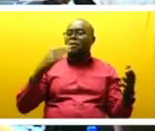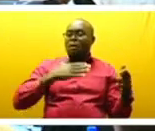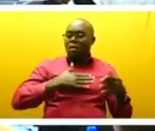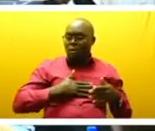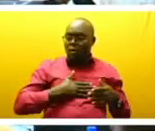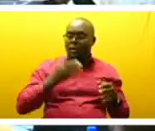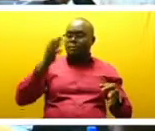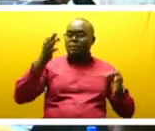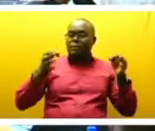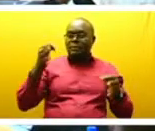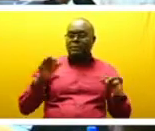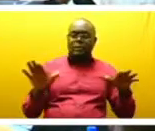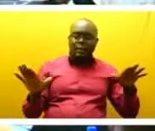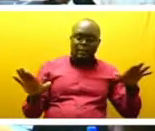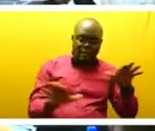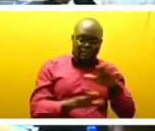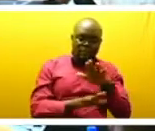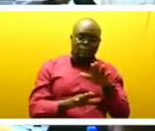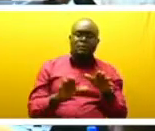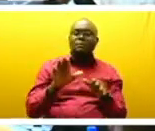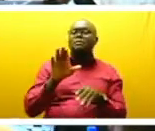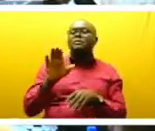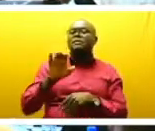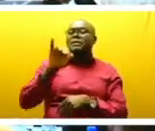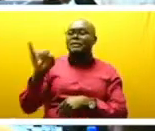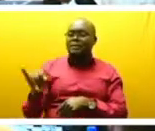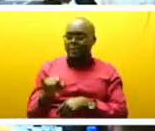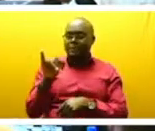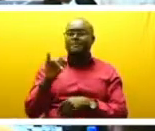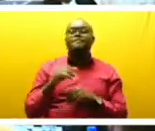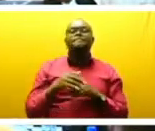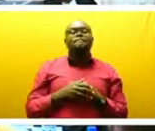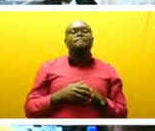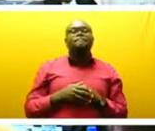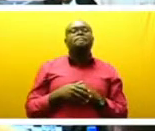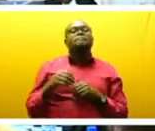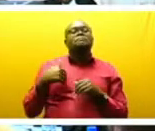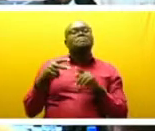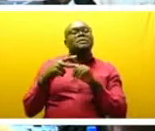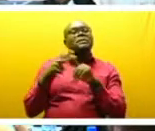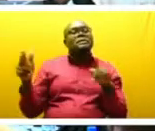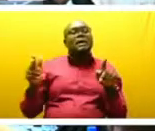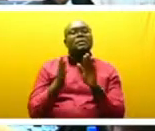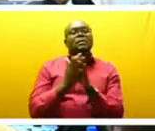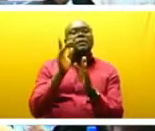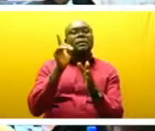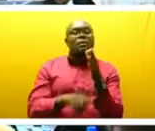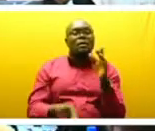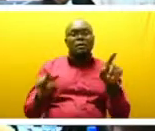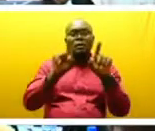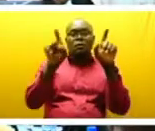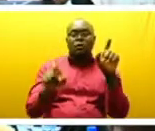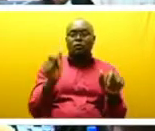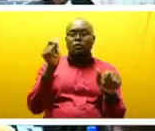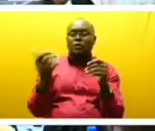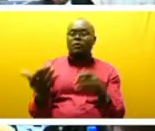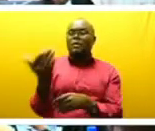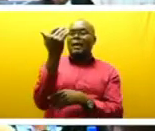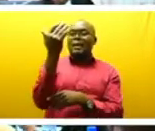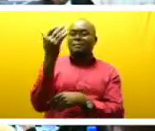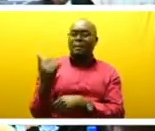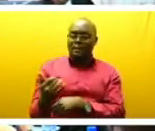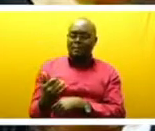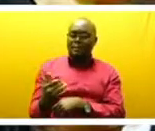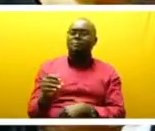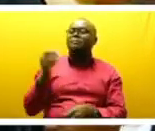Deputy Chief Justice, Lady Chief Justice, I'll begin with the question which was asked by Justice